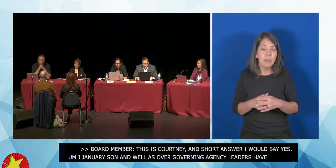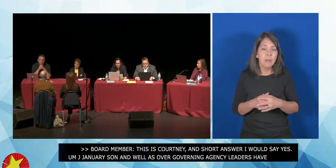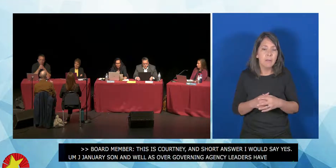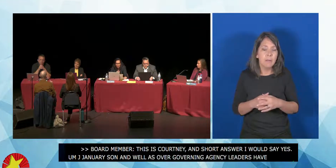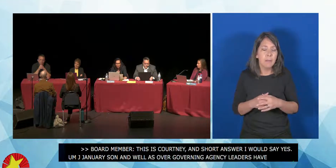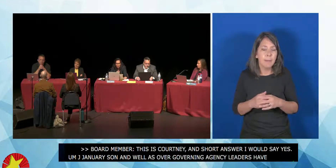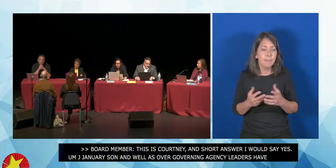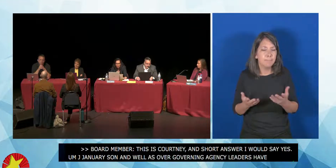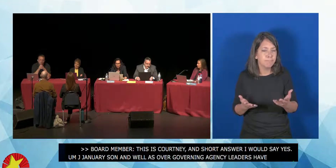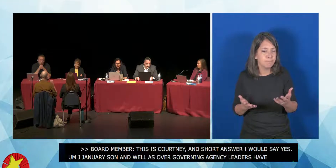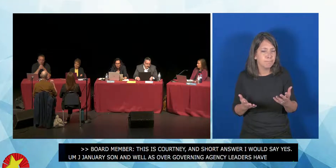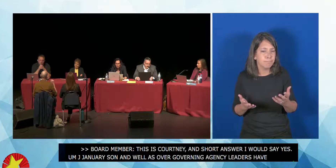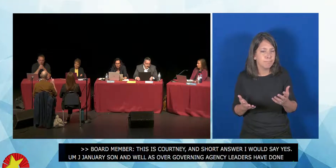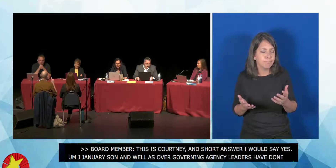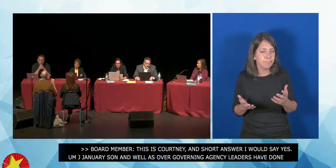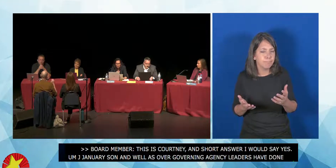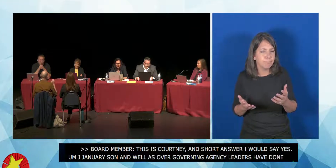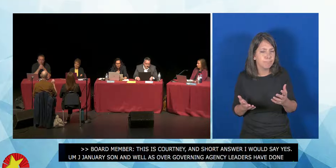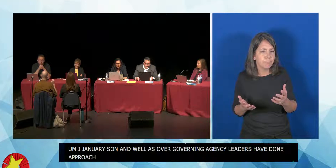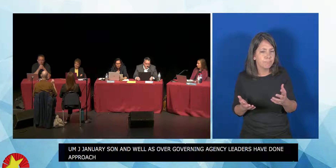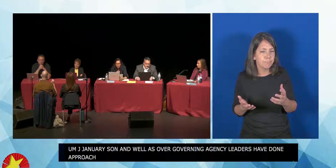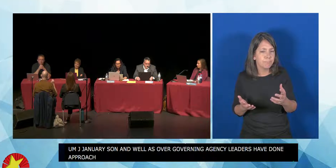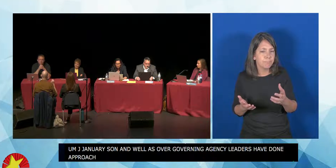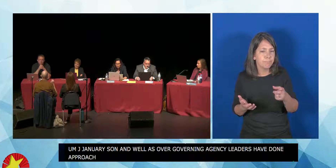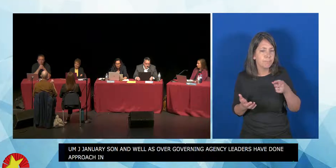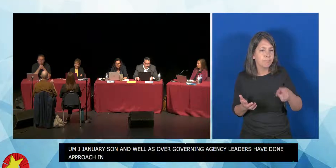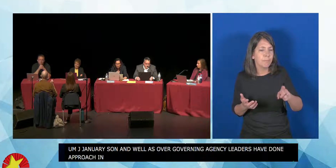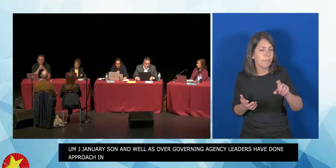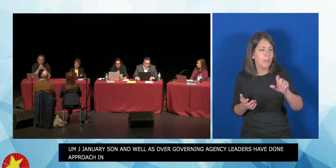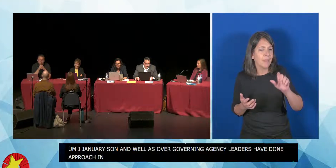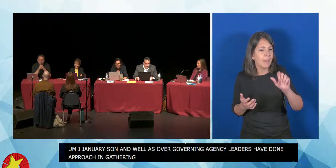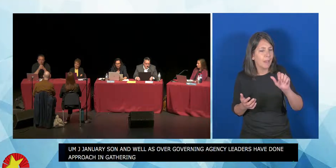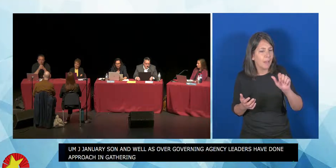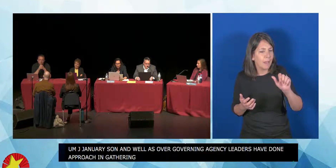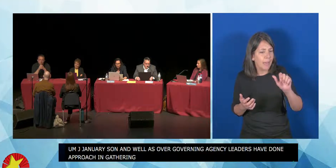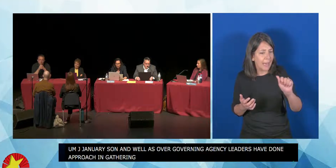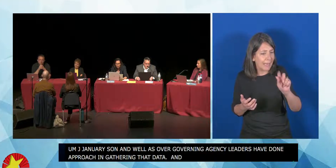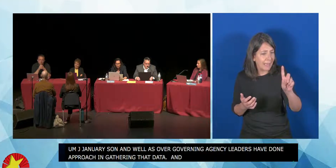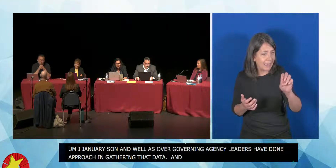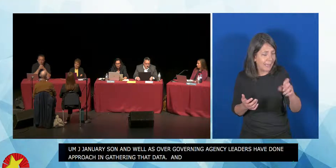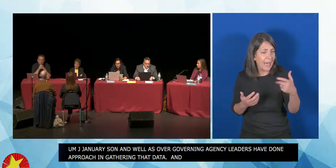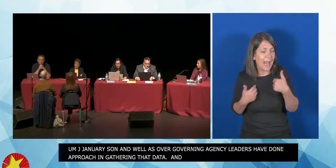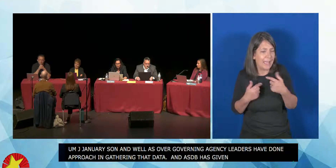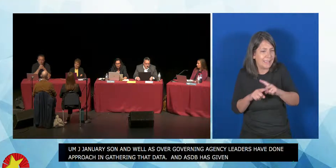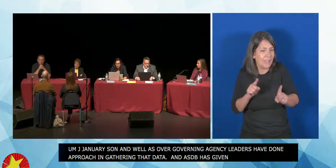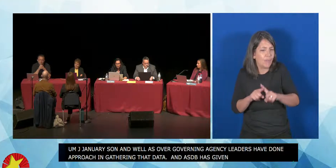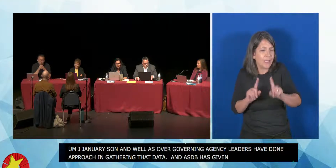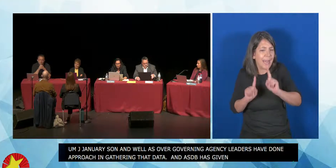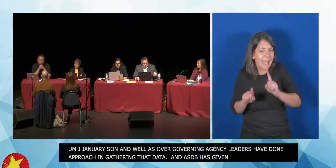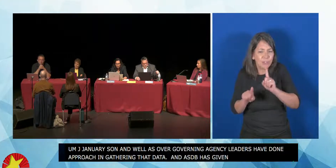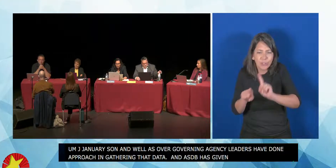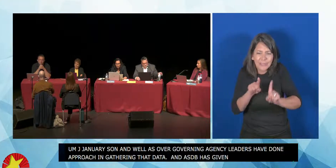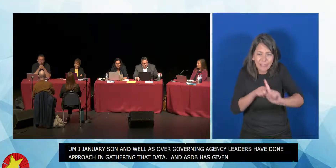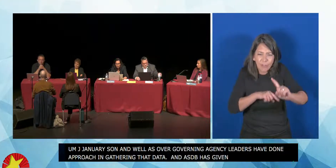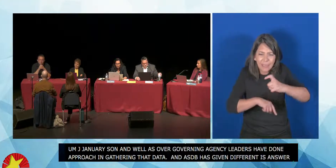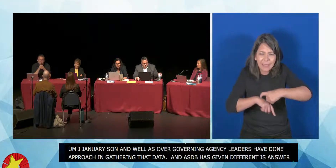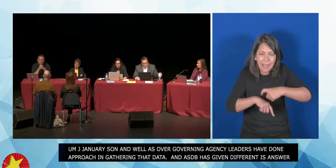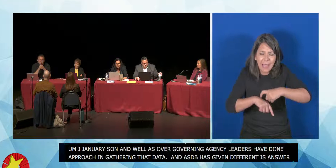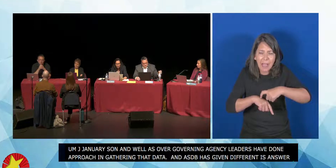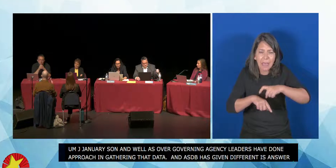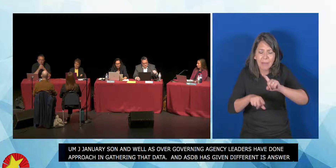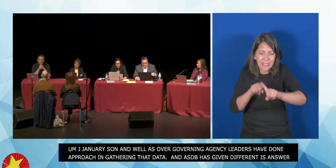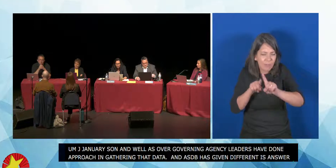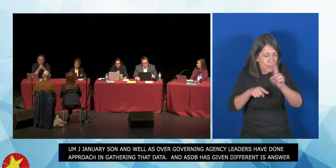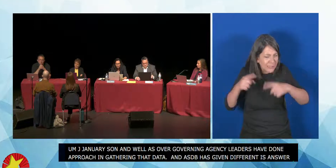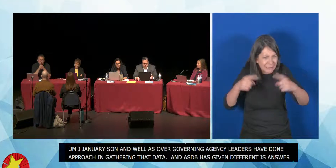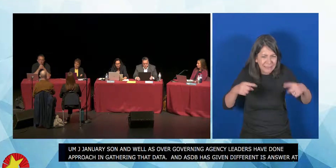ADE has given different answers at different times, but I believe it kind of all goes